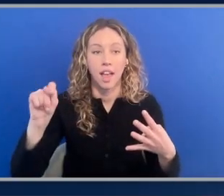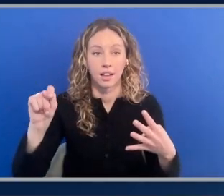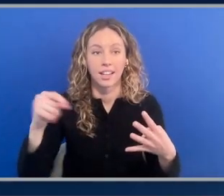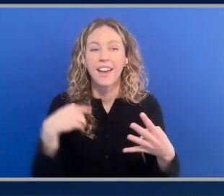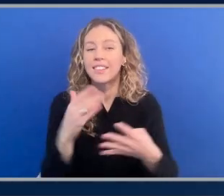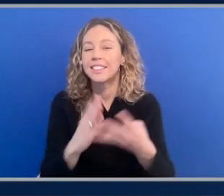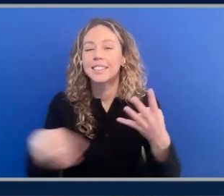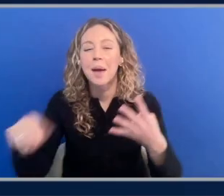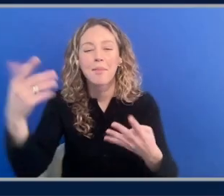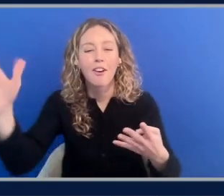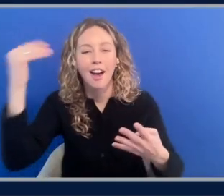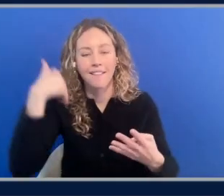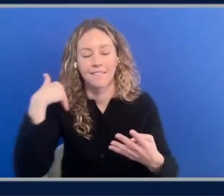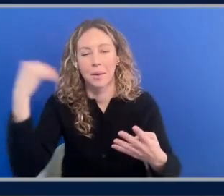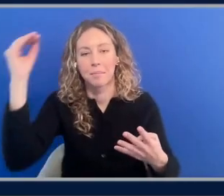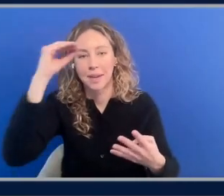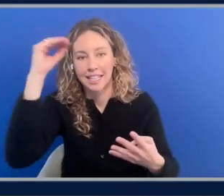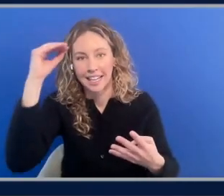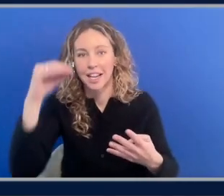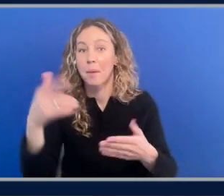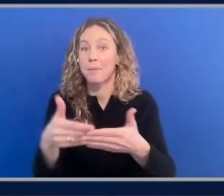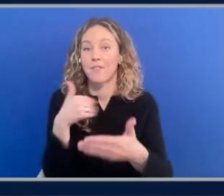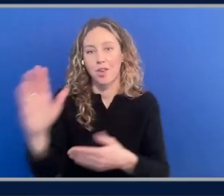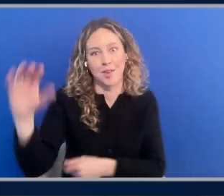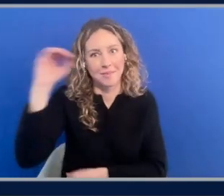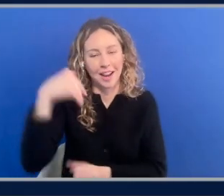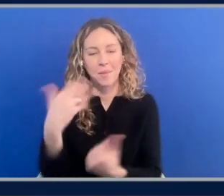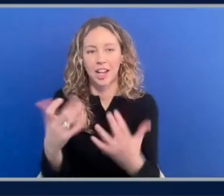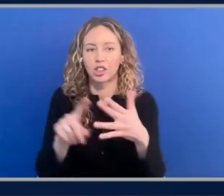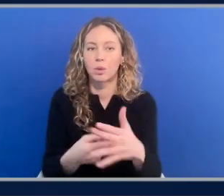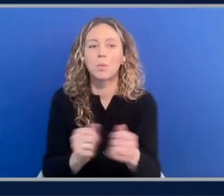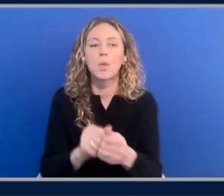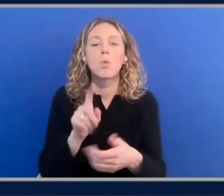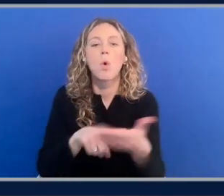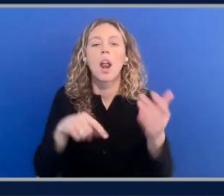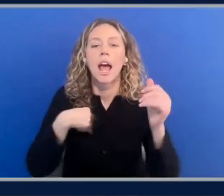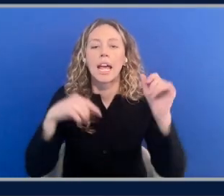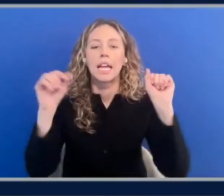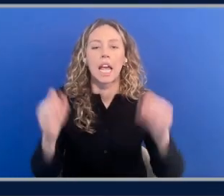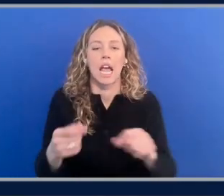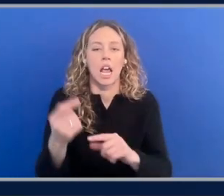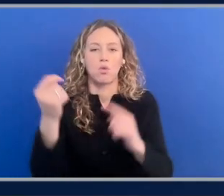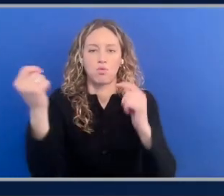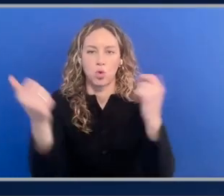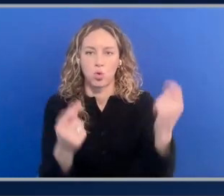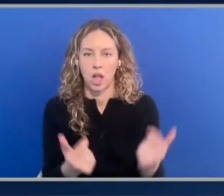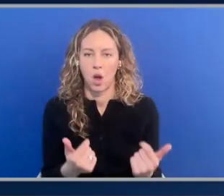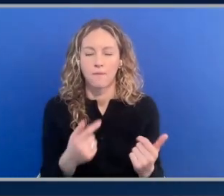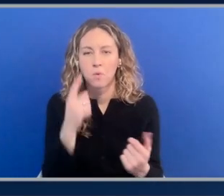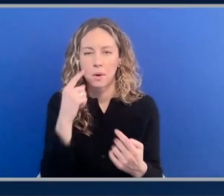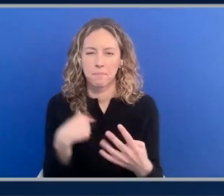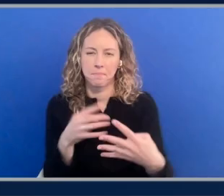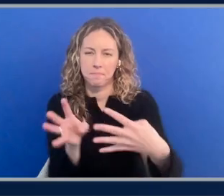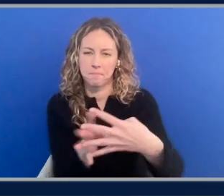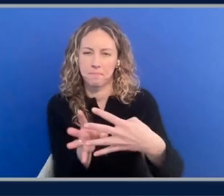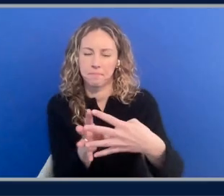this. Before we get to their opinions, I always like to start with, like, what can I rule out, right? And for me, I'd say what sticks out is